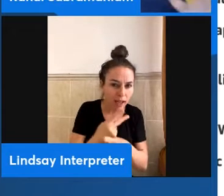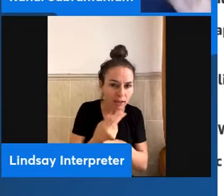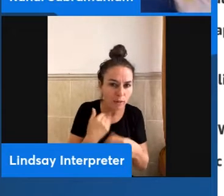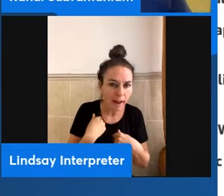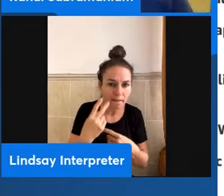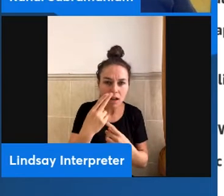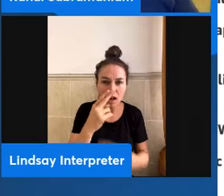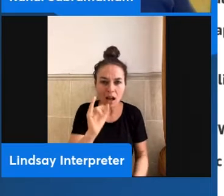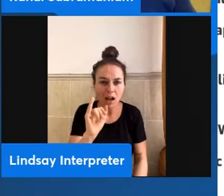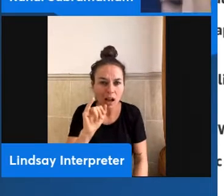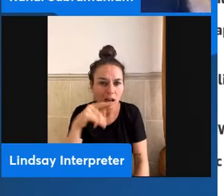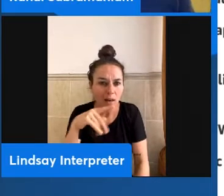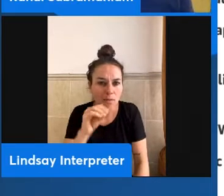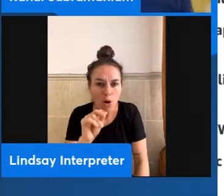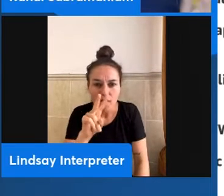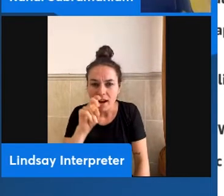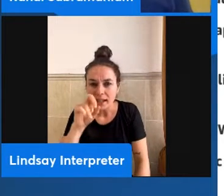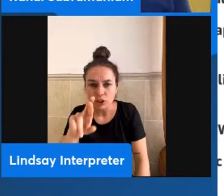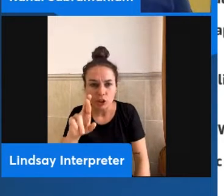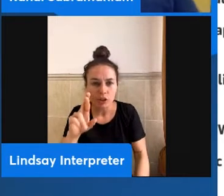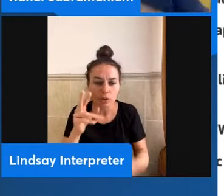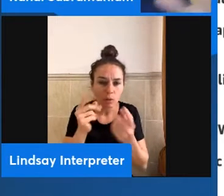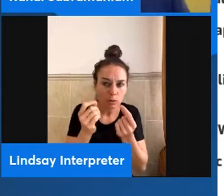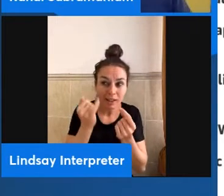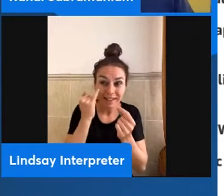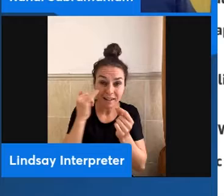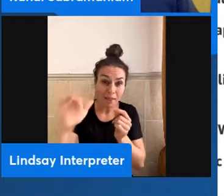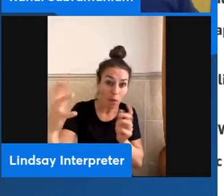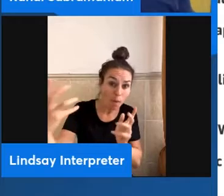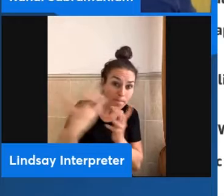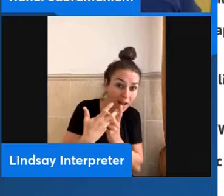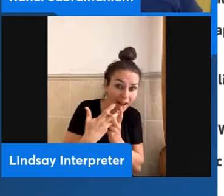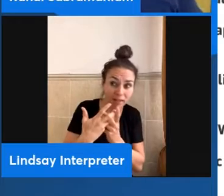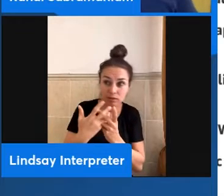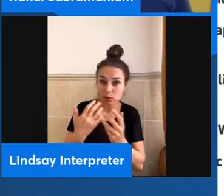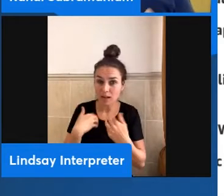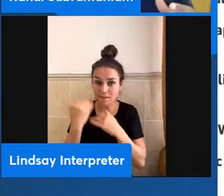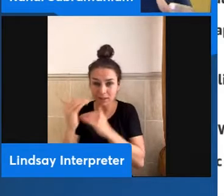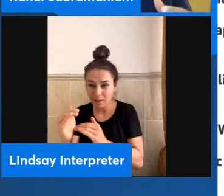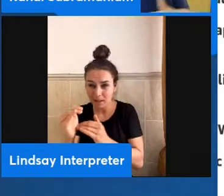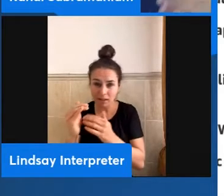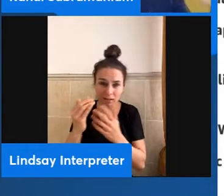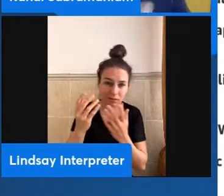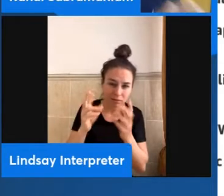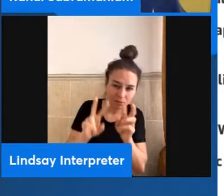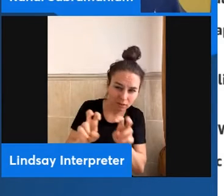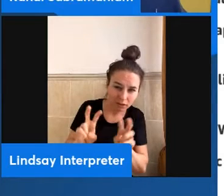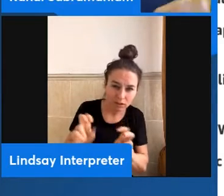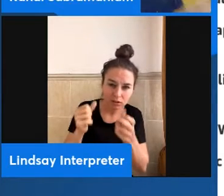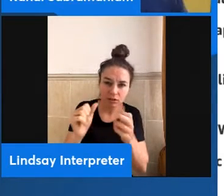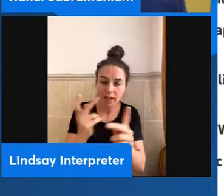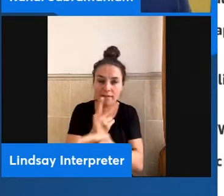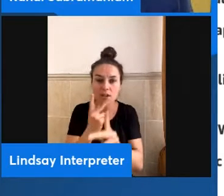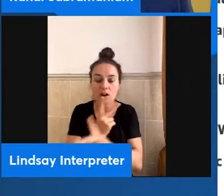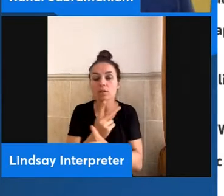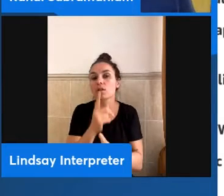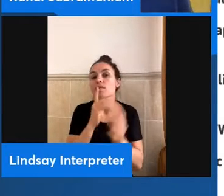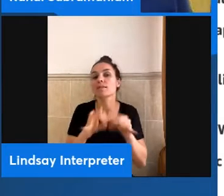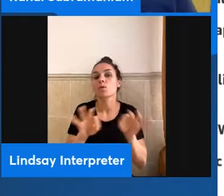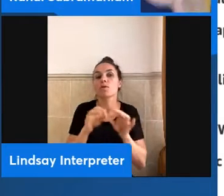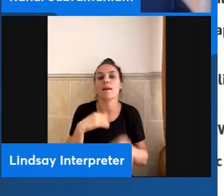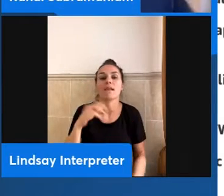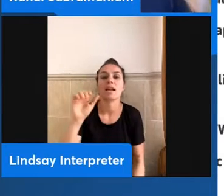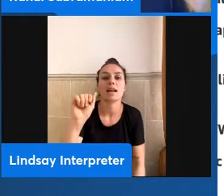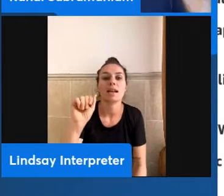then you had to figure out whether they were compatible, and there were a lot of restrictions on each. So you had to build your AMIs to be compatible with